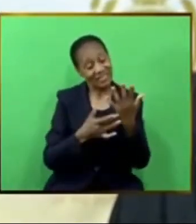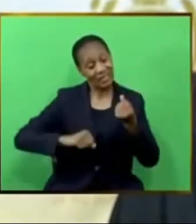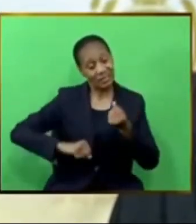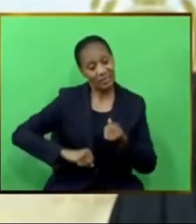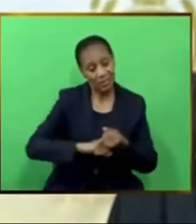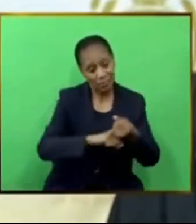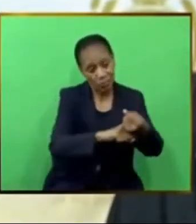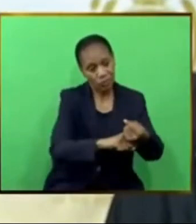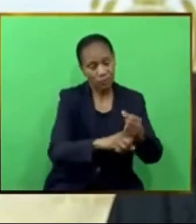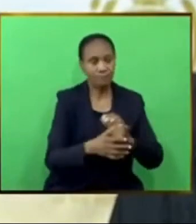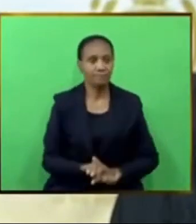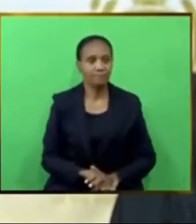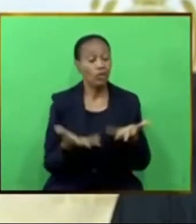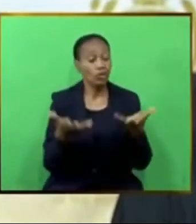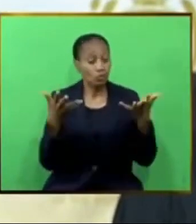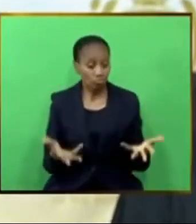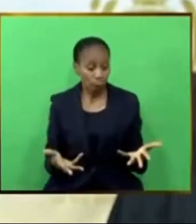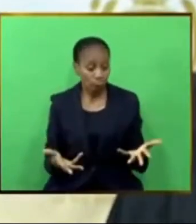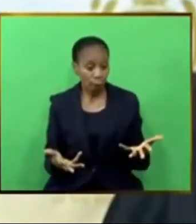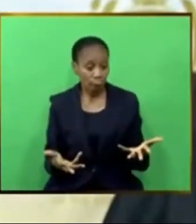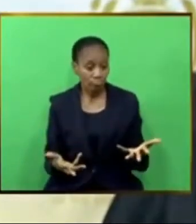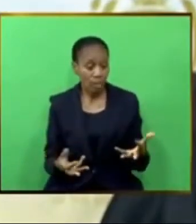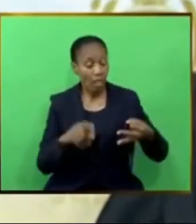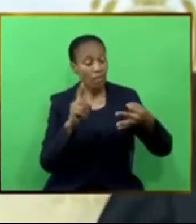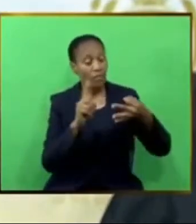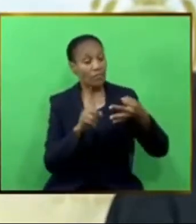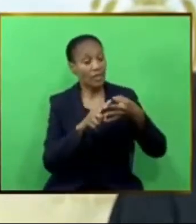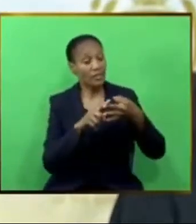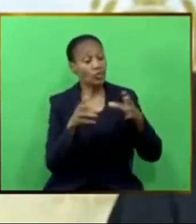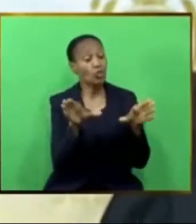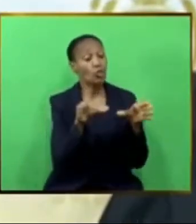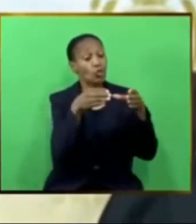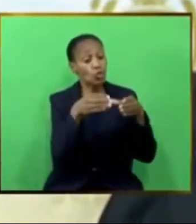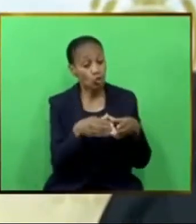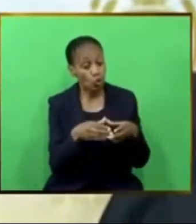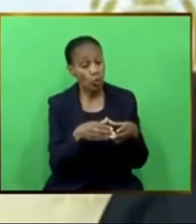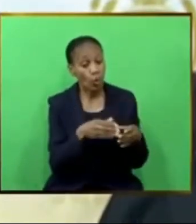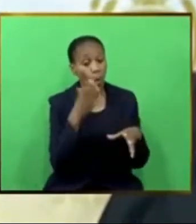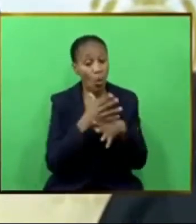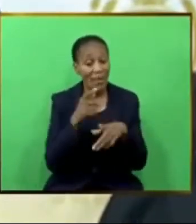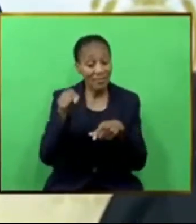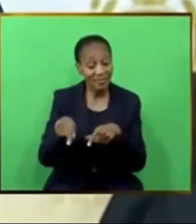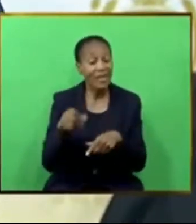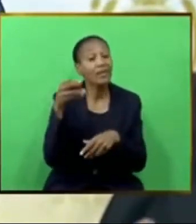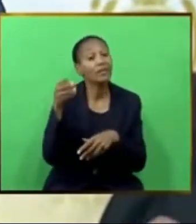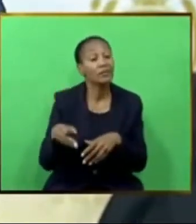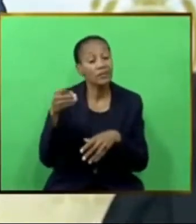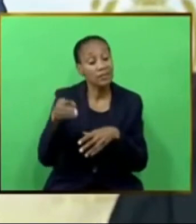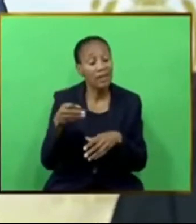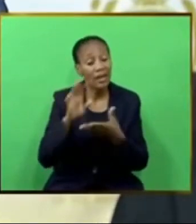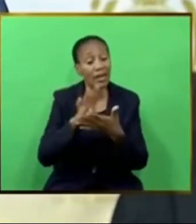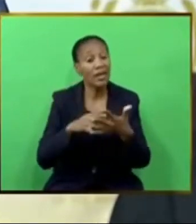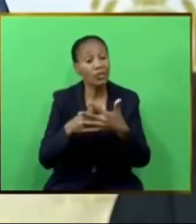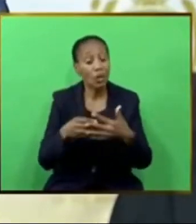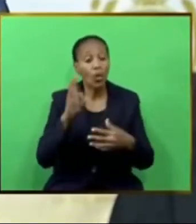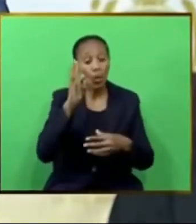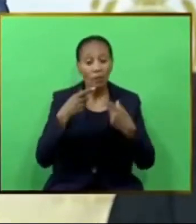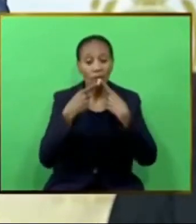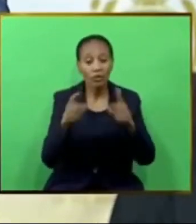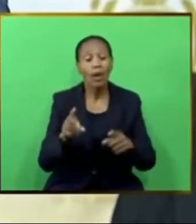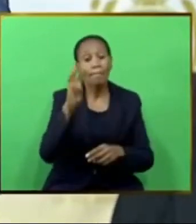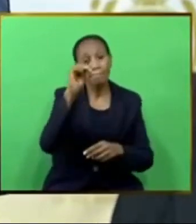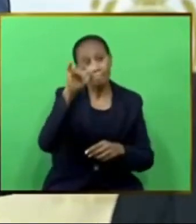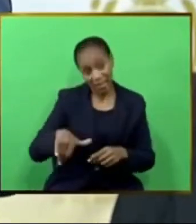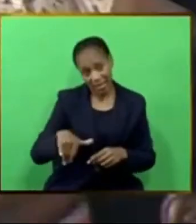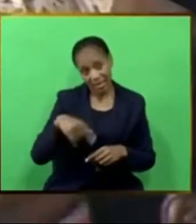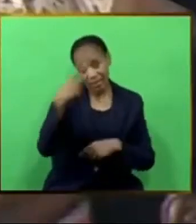private sector. In this regard, third-party access to the freight rail network will be introduced by May 2024.